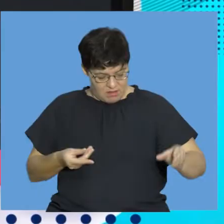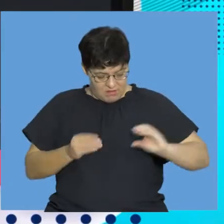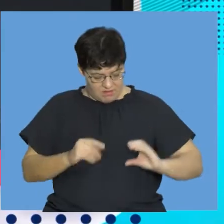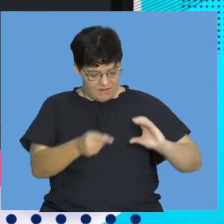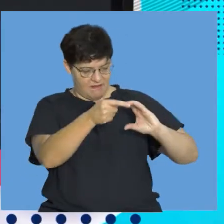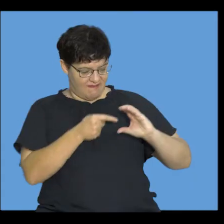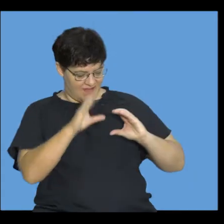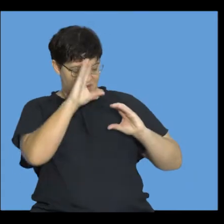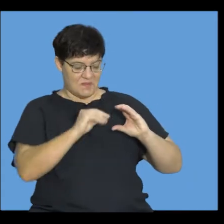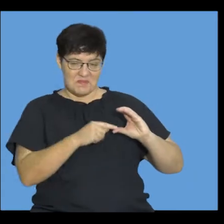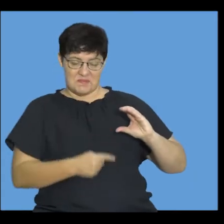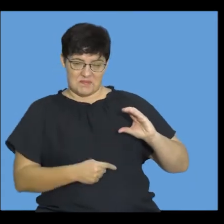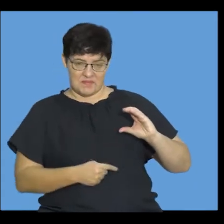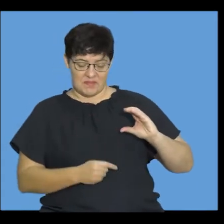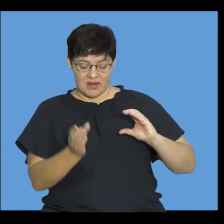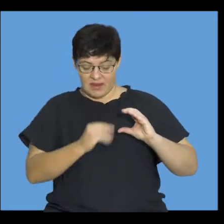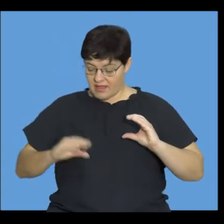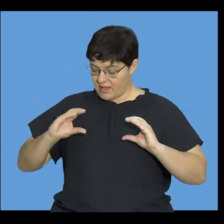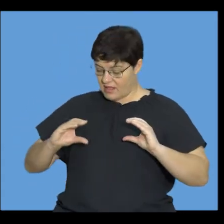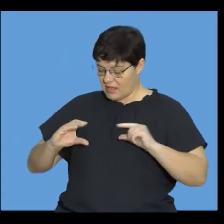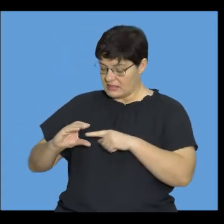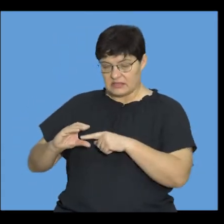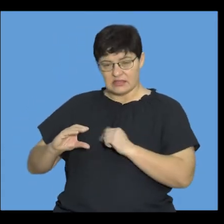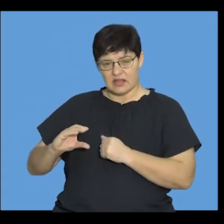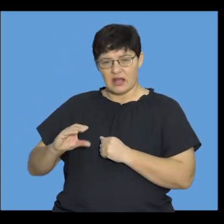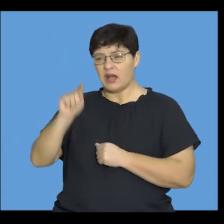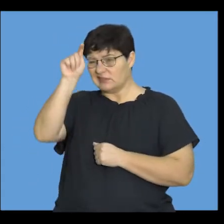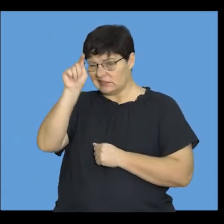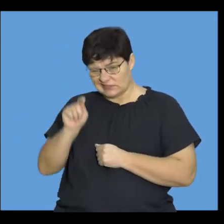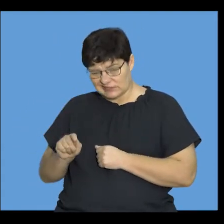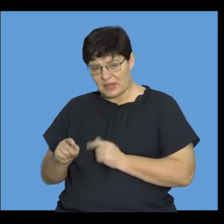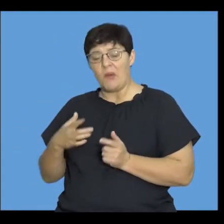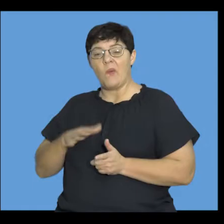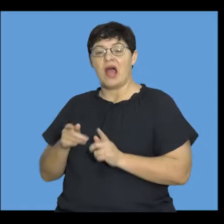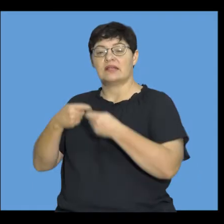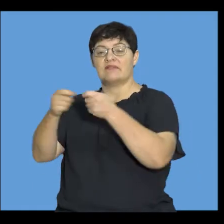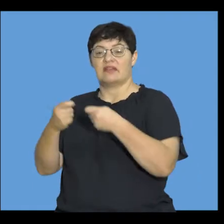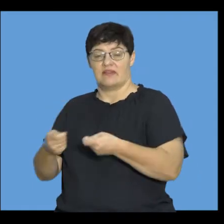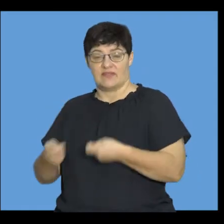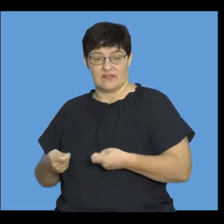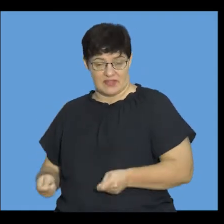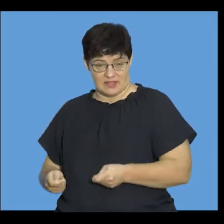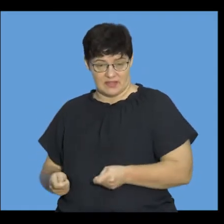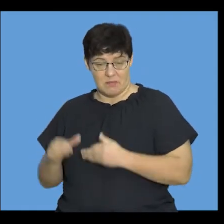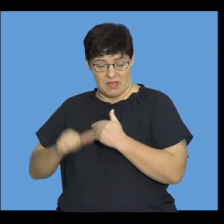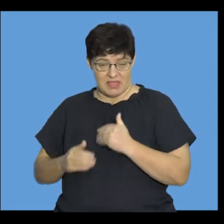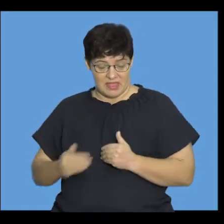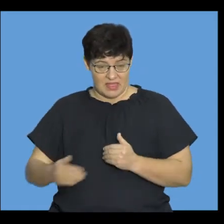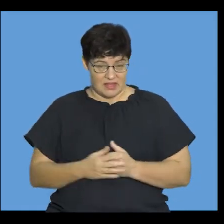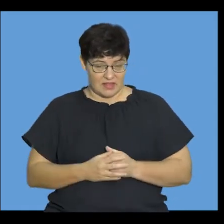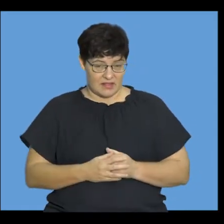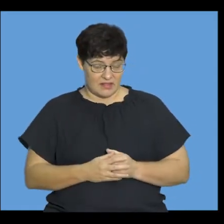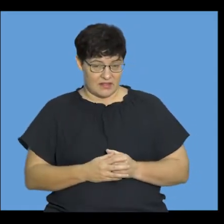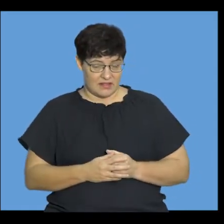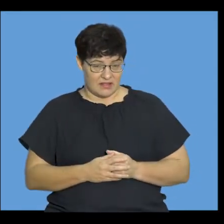obviously, how are you going to pay? What expenses are you going to have for that month? But remember, when we're talking